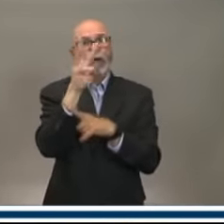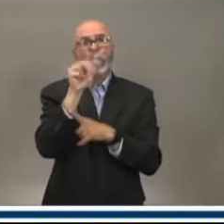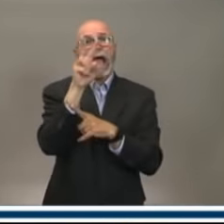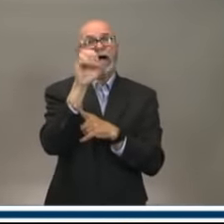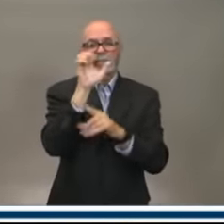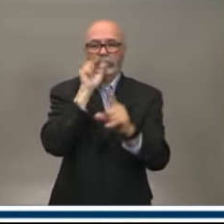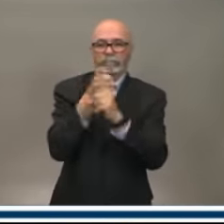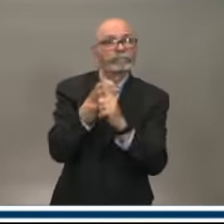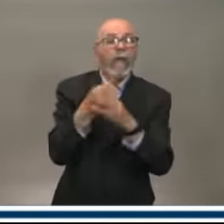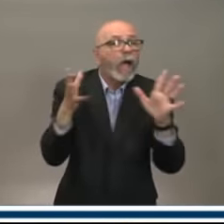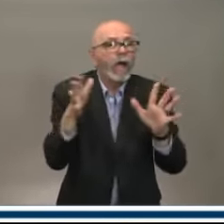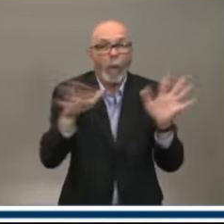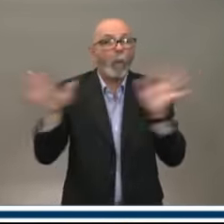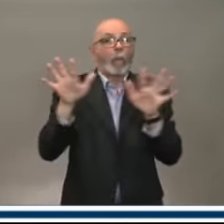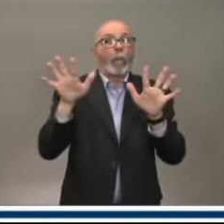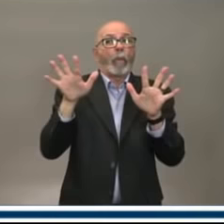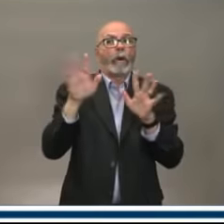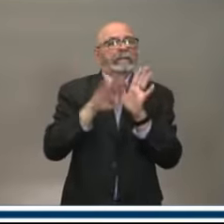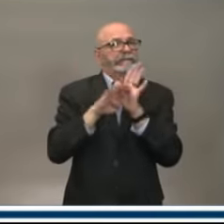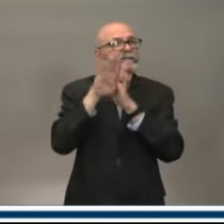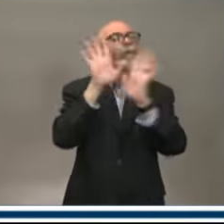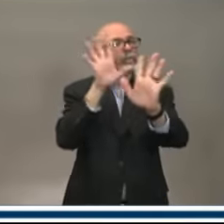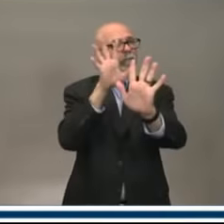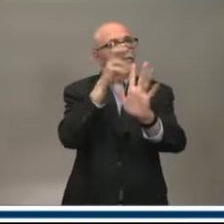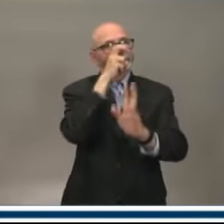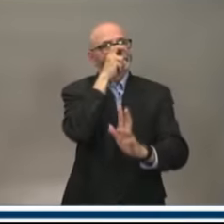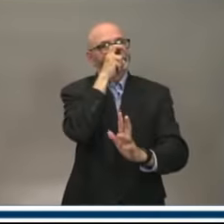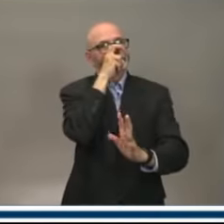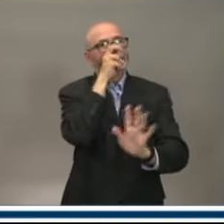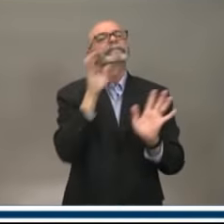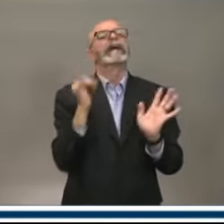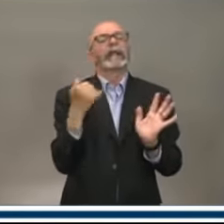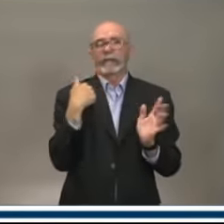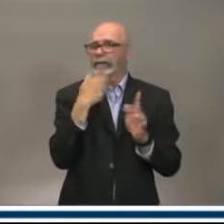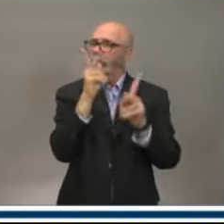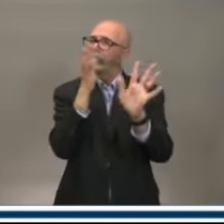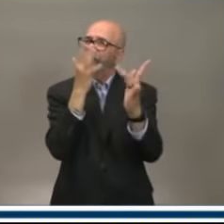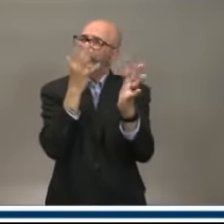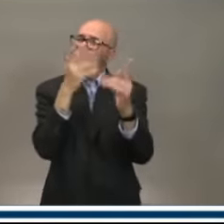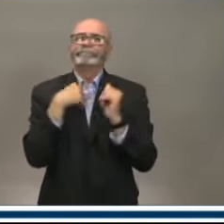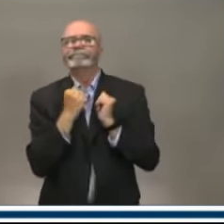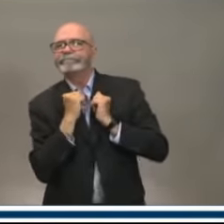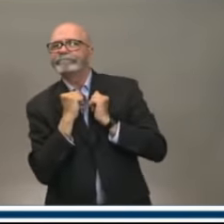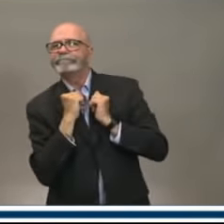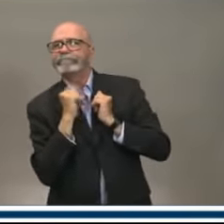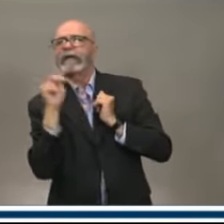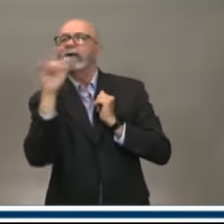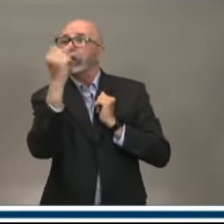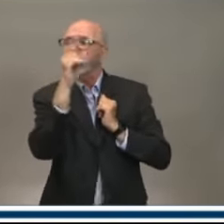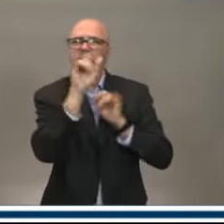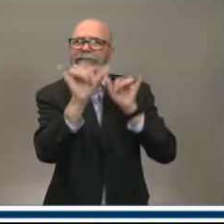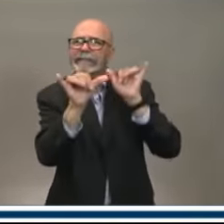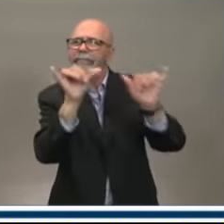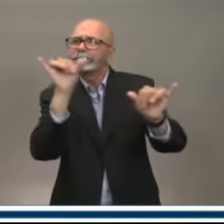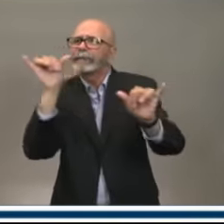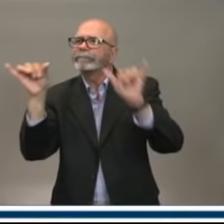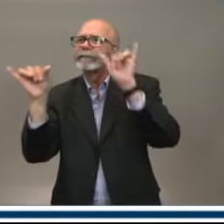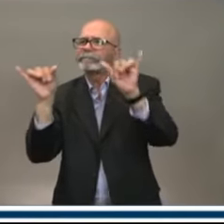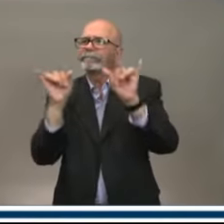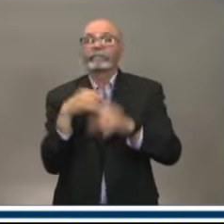And that we continue to continue many of those, as I've just said, because one of our goals is about, while